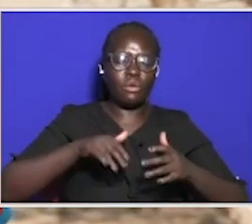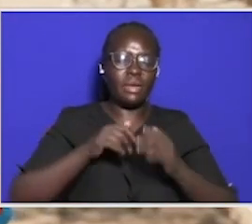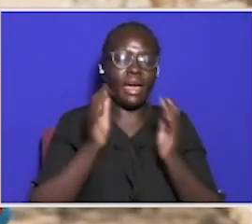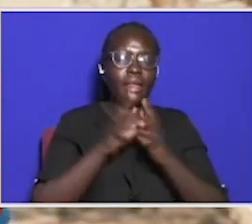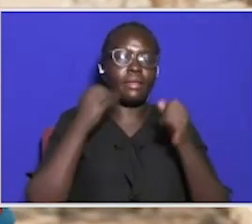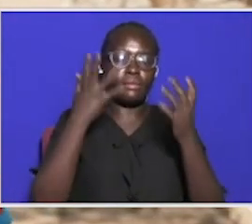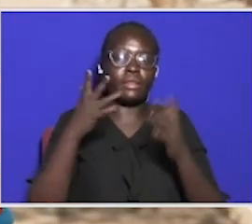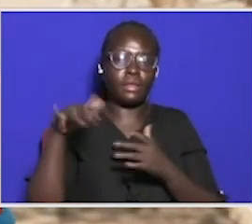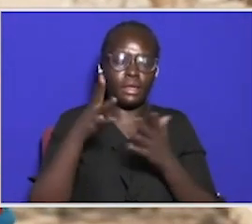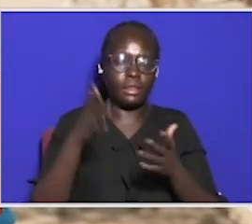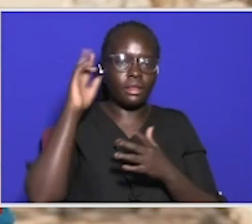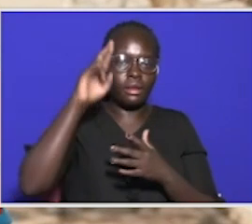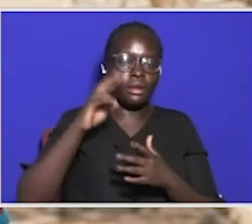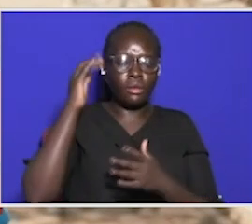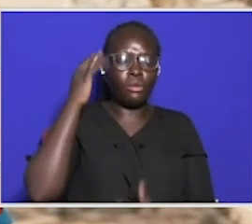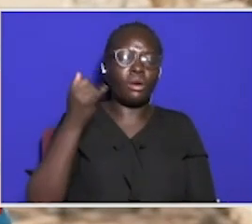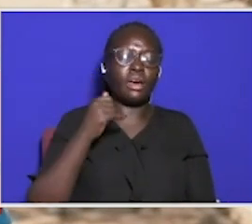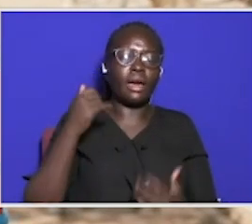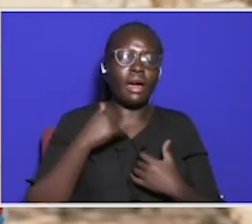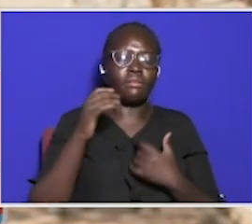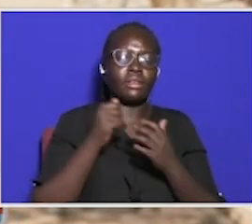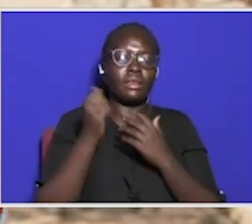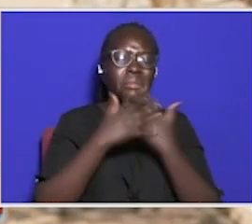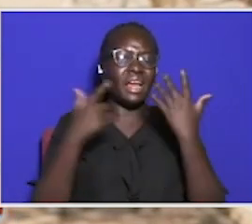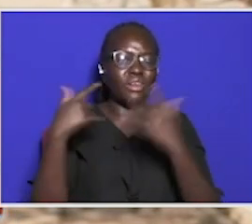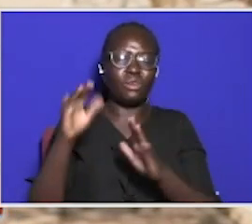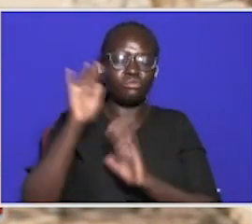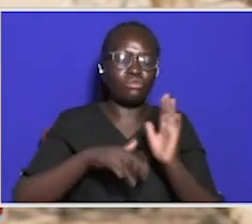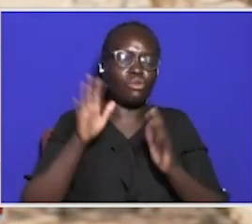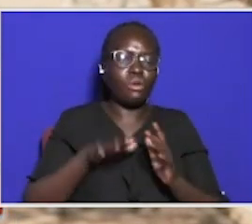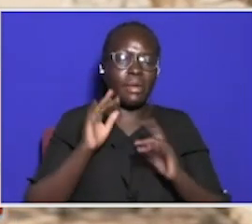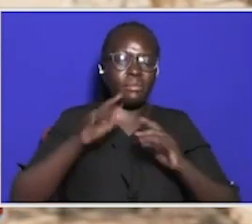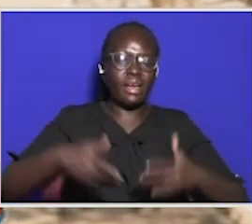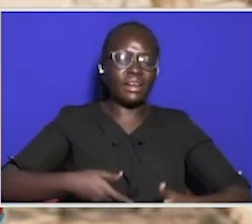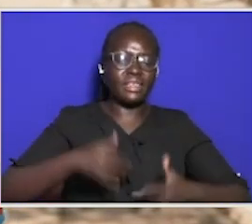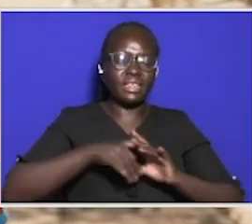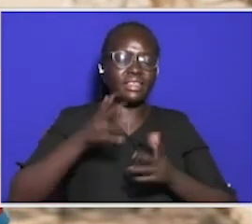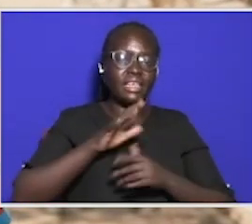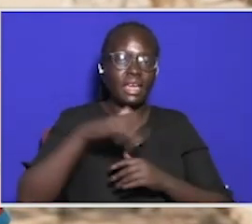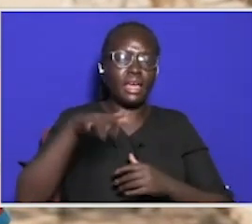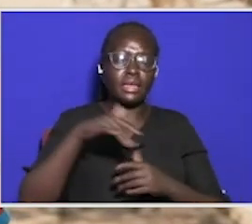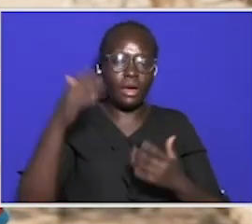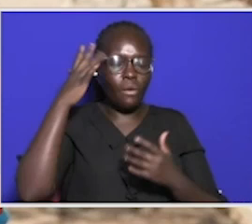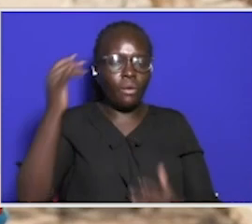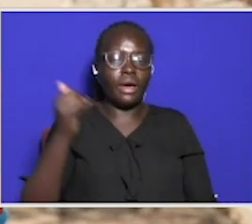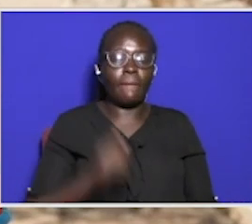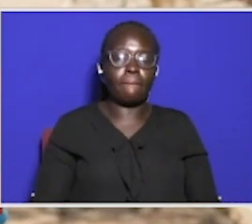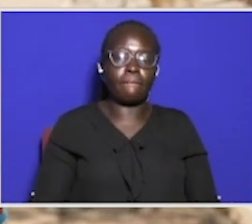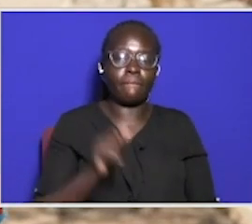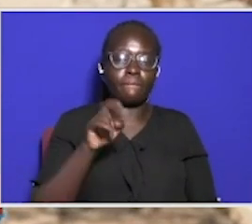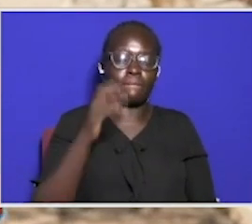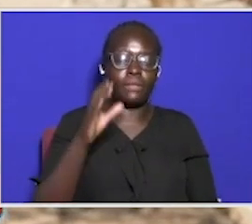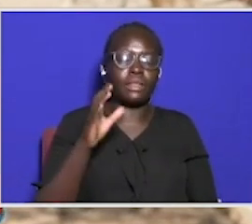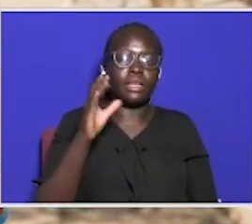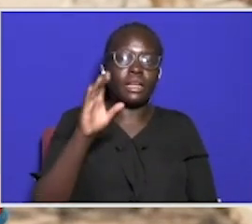this area. The reason why I think the anemia is so prevalent among the expectant ladies in this area is because the ANC clinics